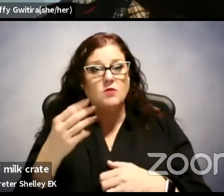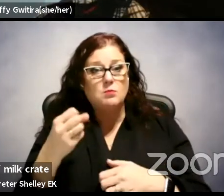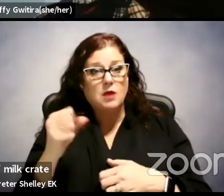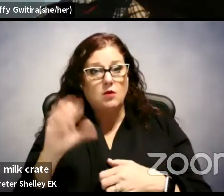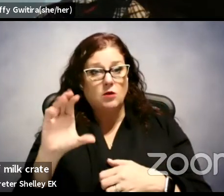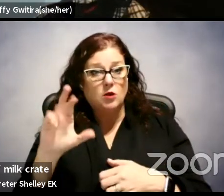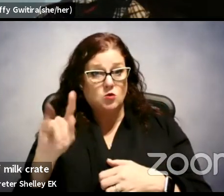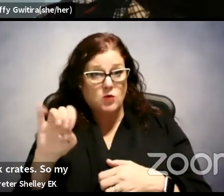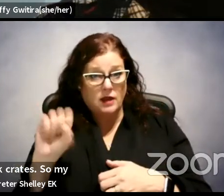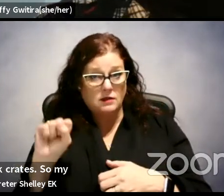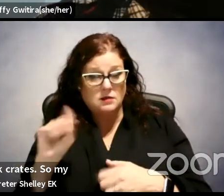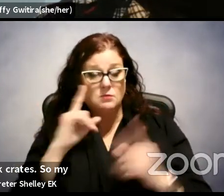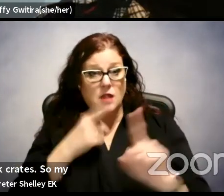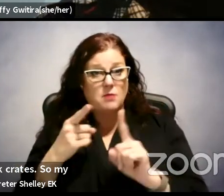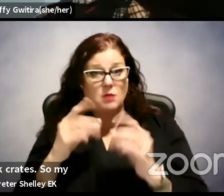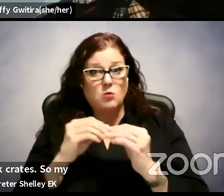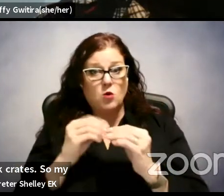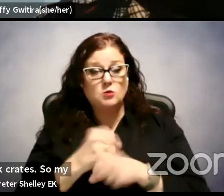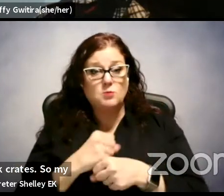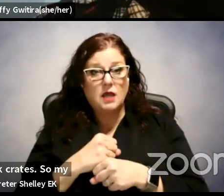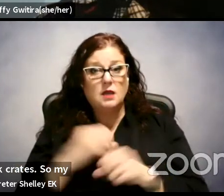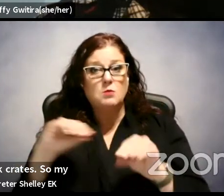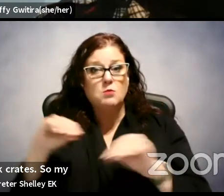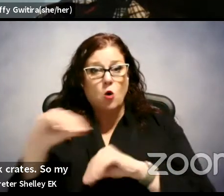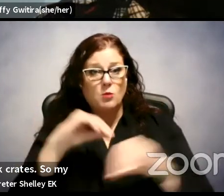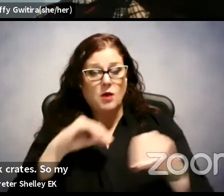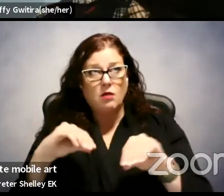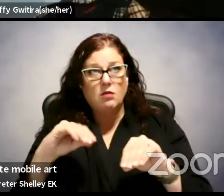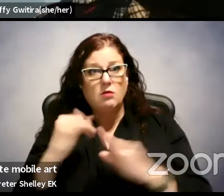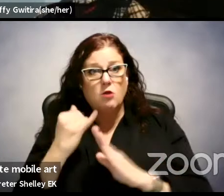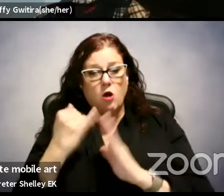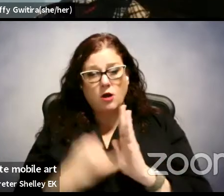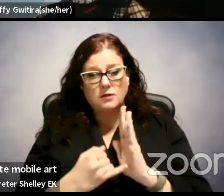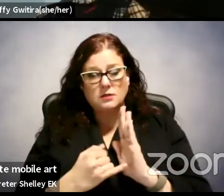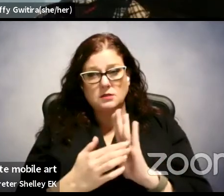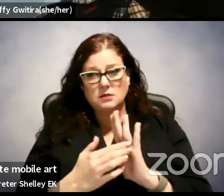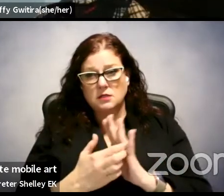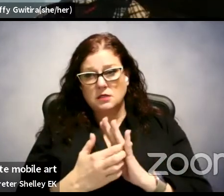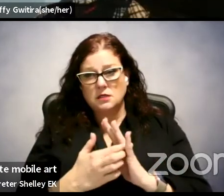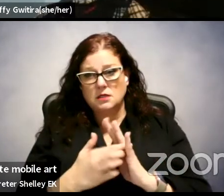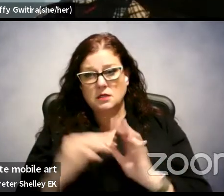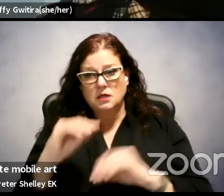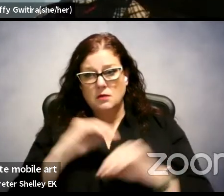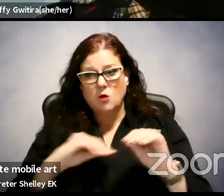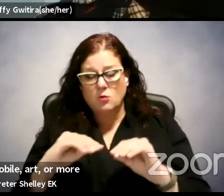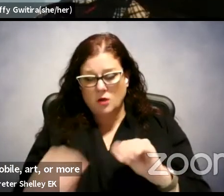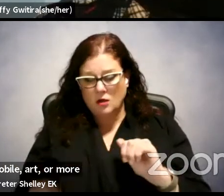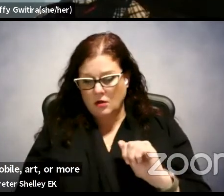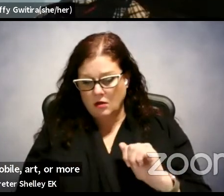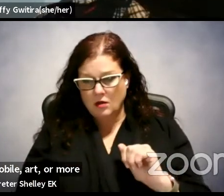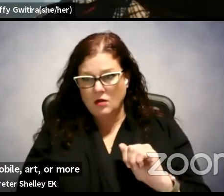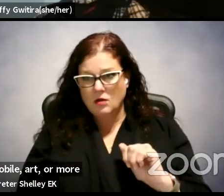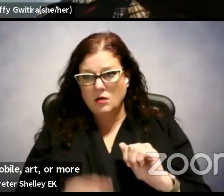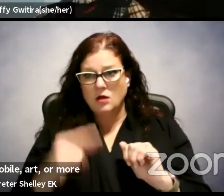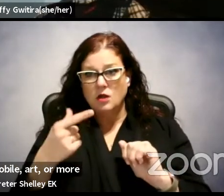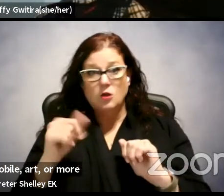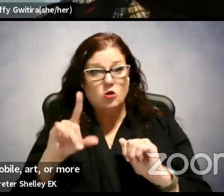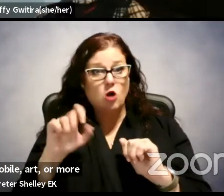my mission is actually more to create mobile art or more mobile garden systems and